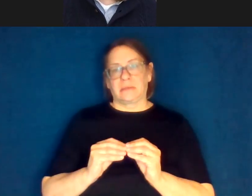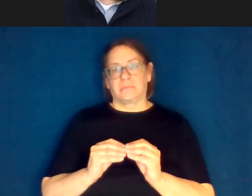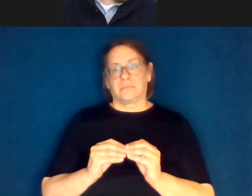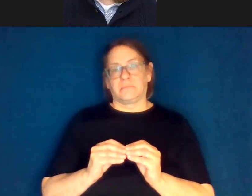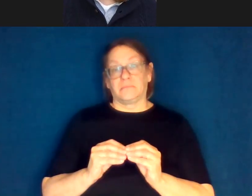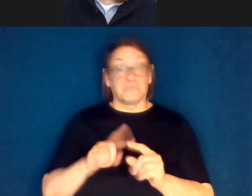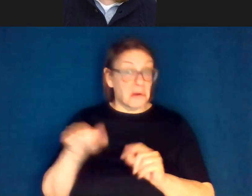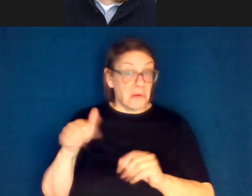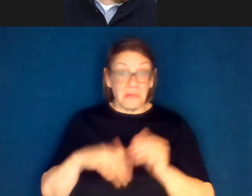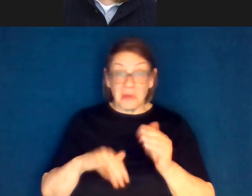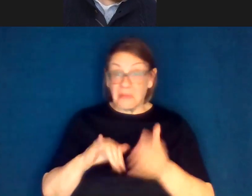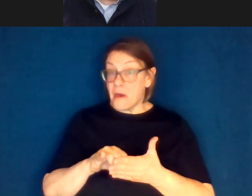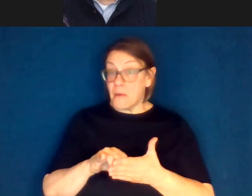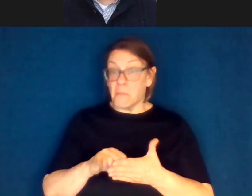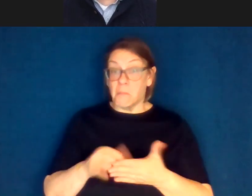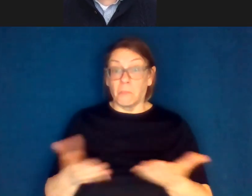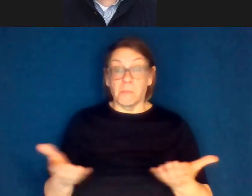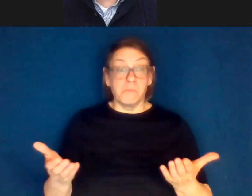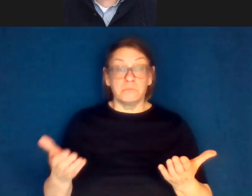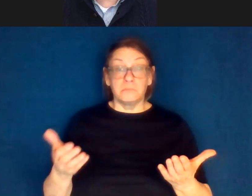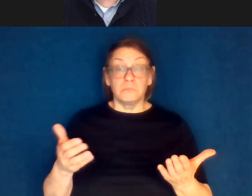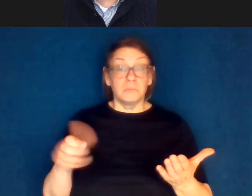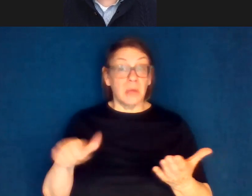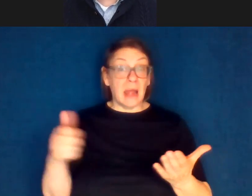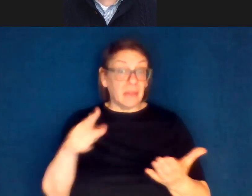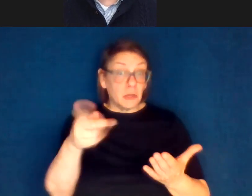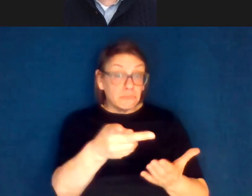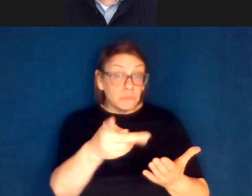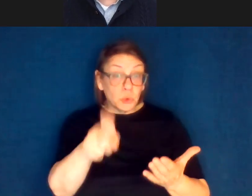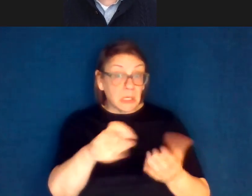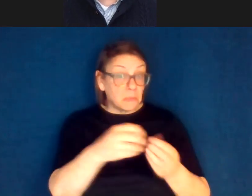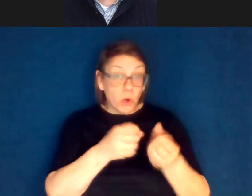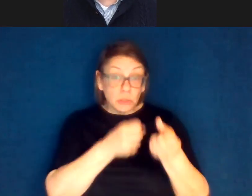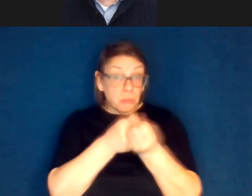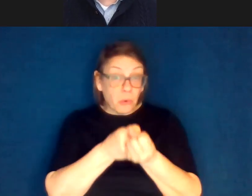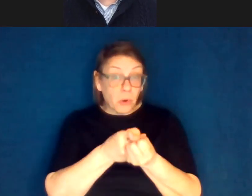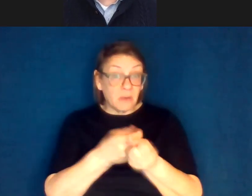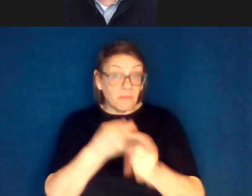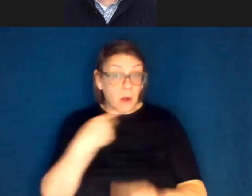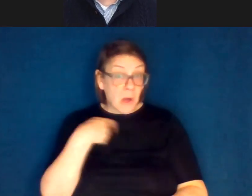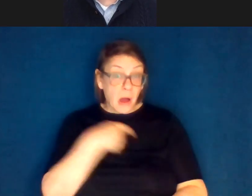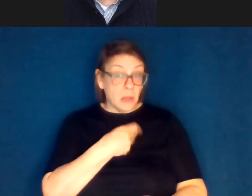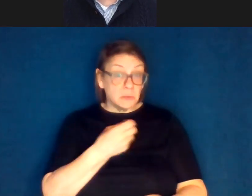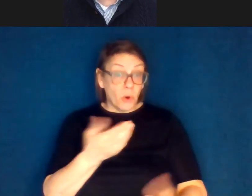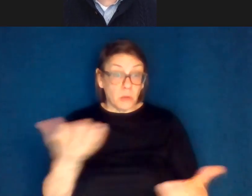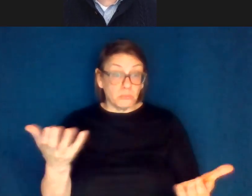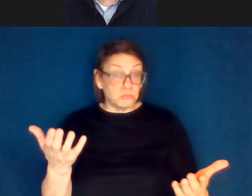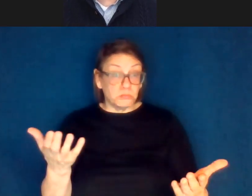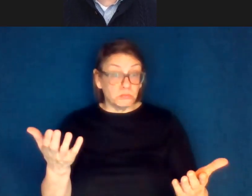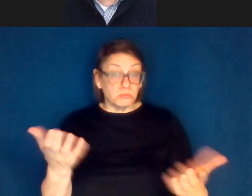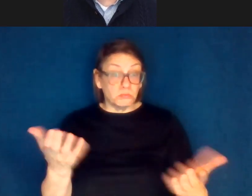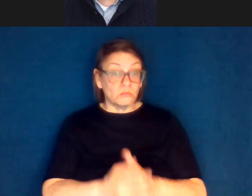But other than that, is there anything we need more support on, or any